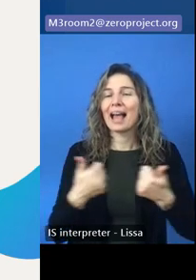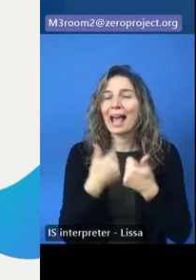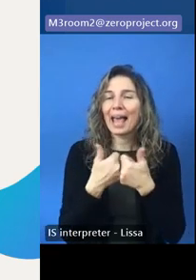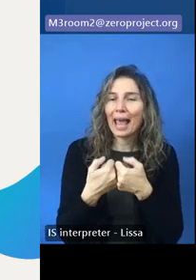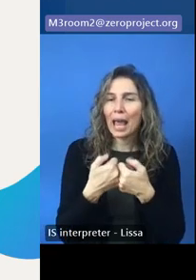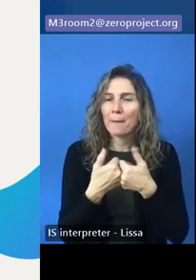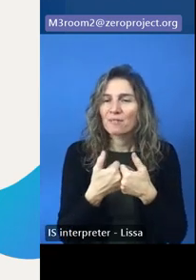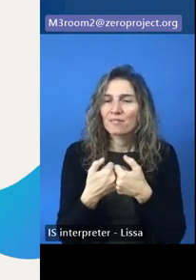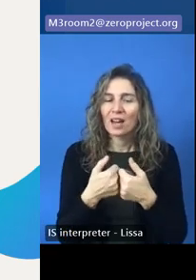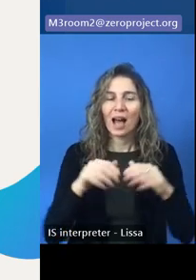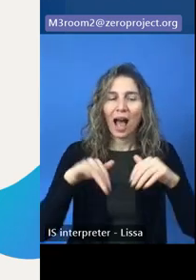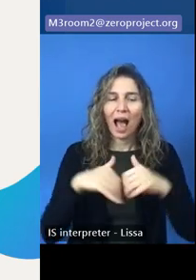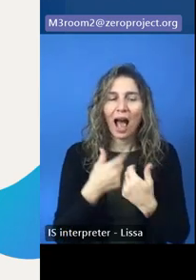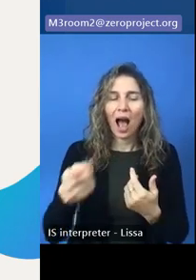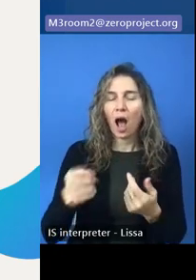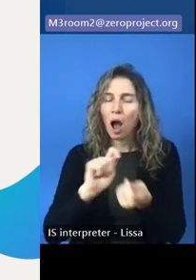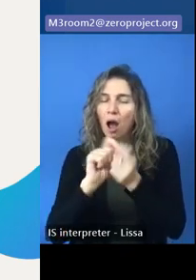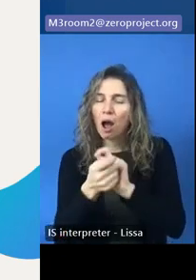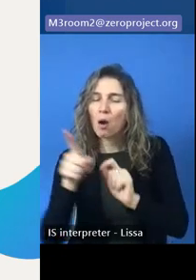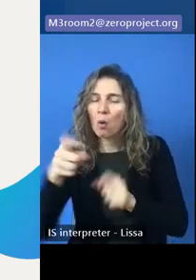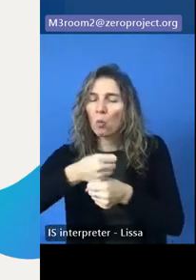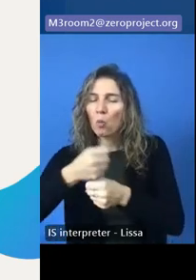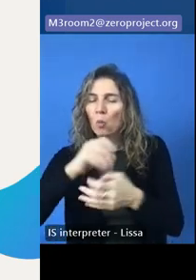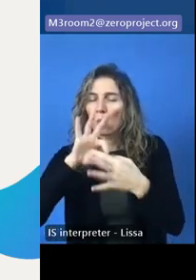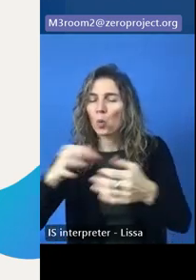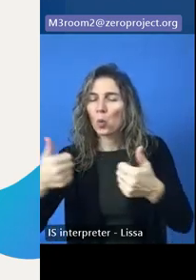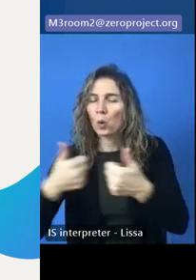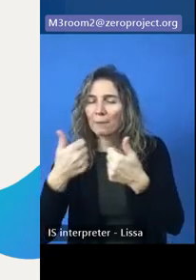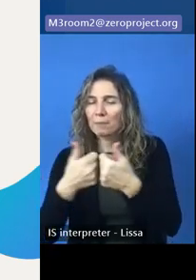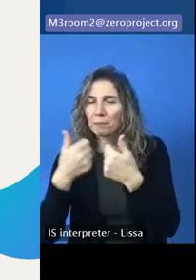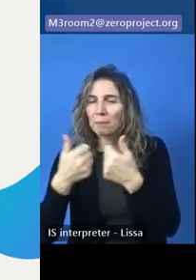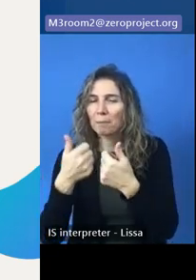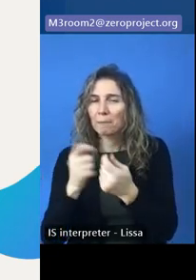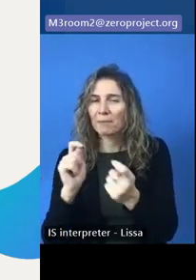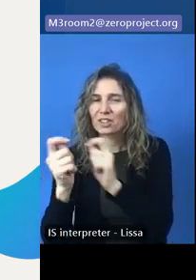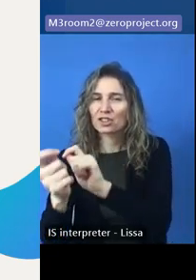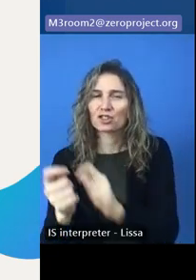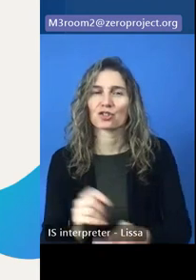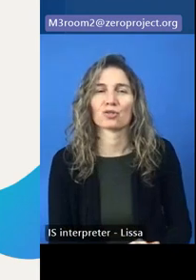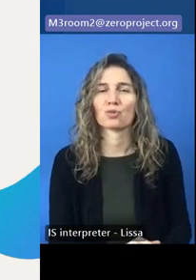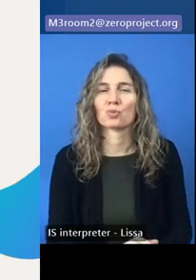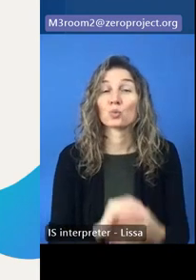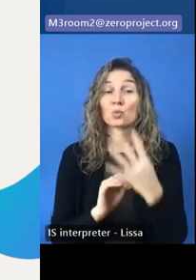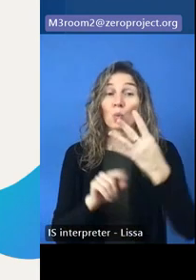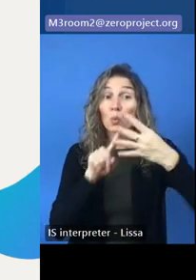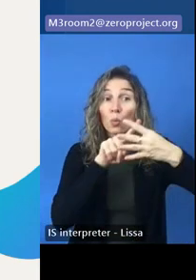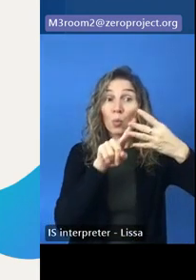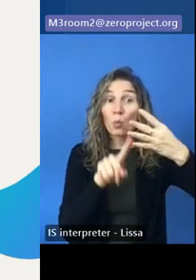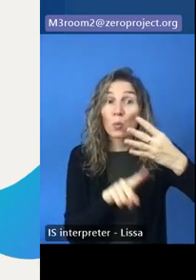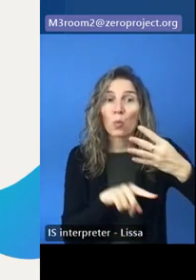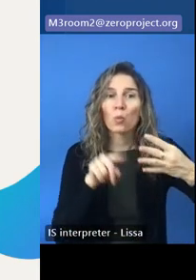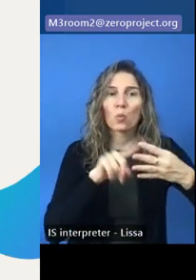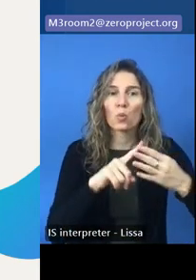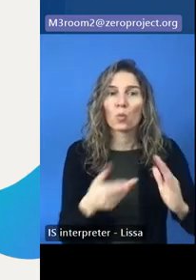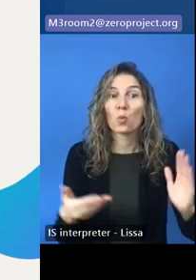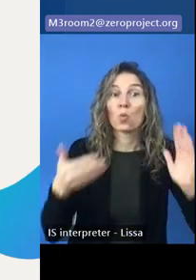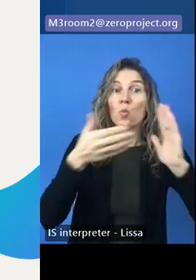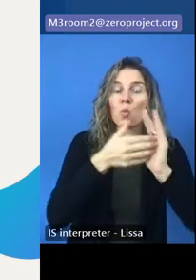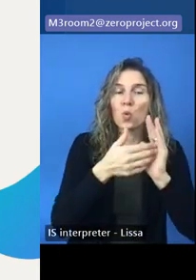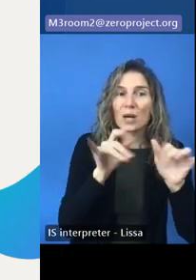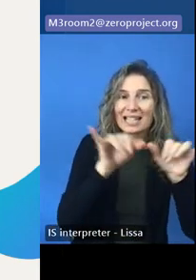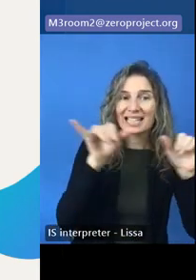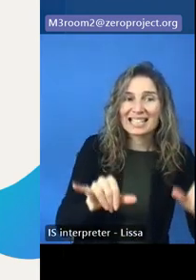at all of our stage of the project. It has game points system, interesting extra tasks, special prizes, and boost of their appearance on